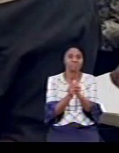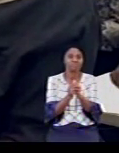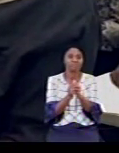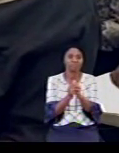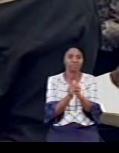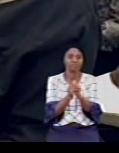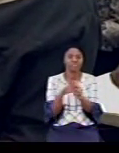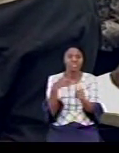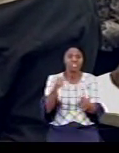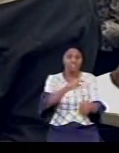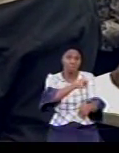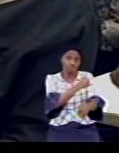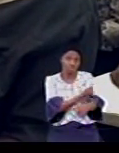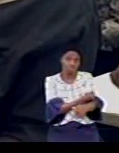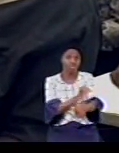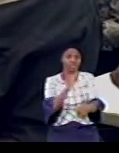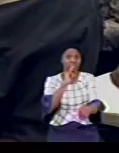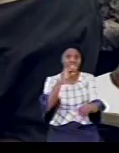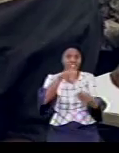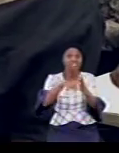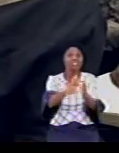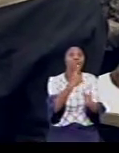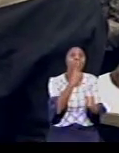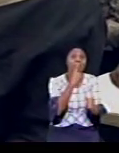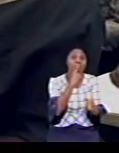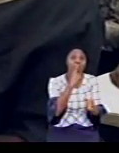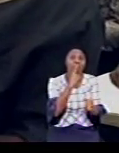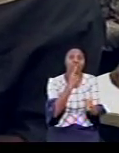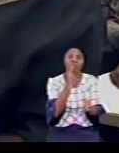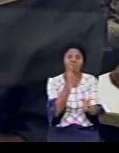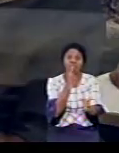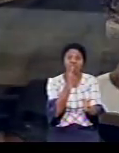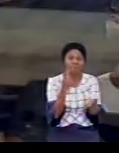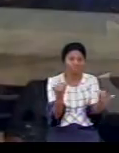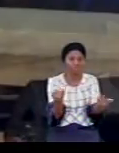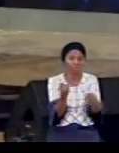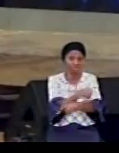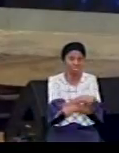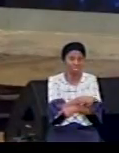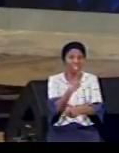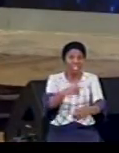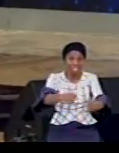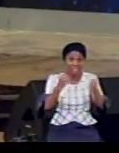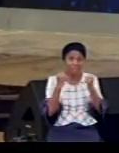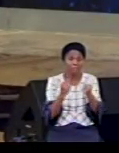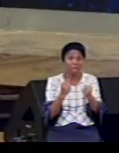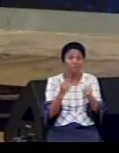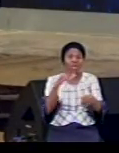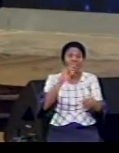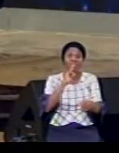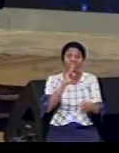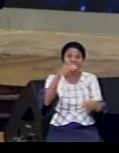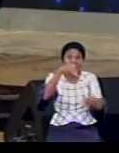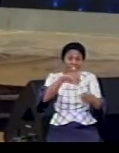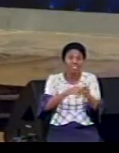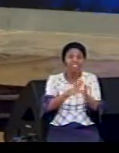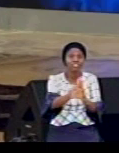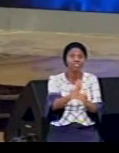The authority is in your mouth today. The power is in your mouth